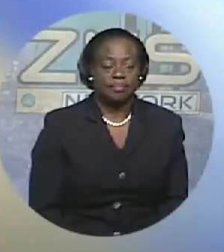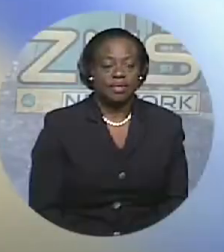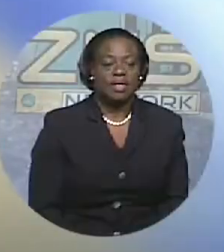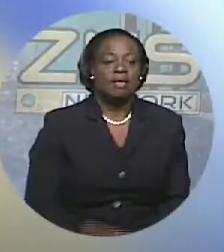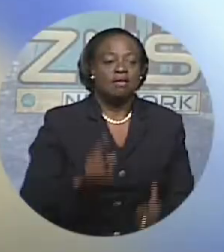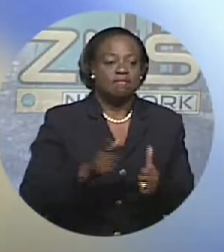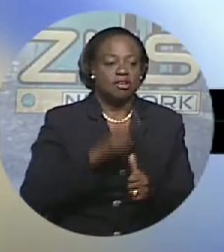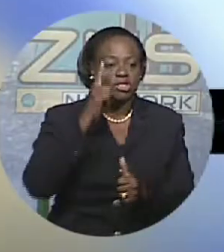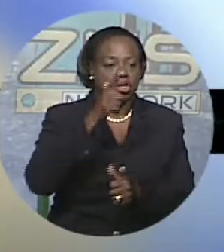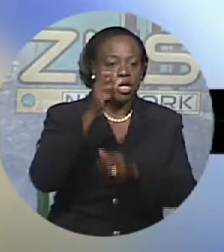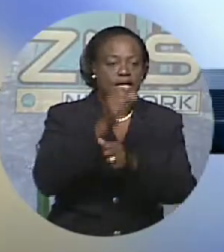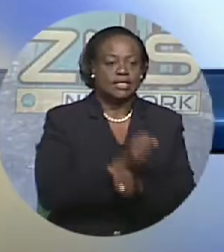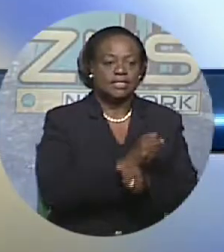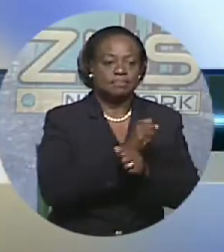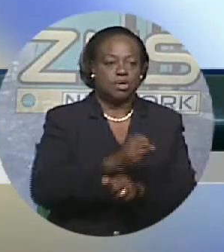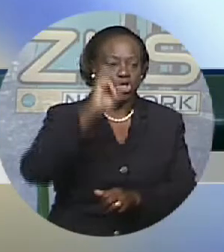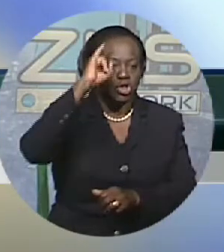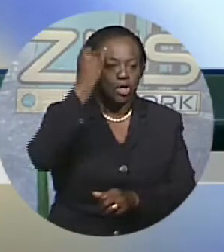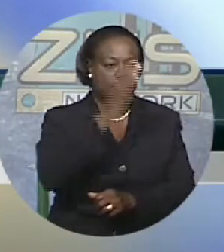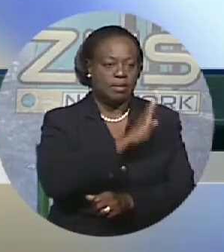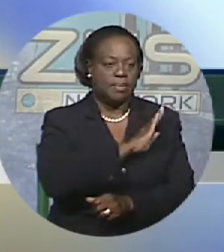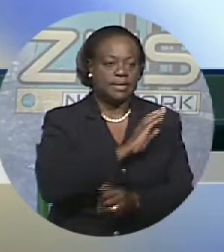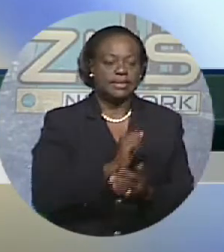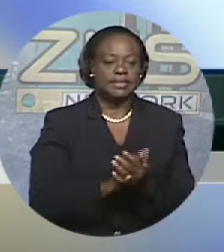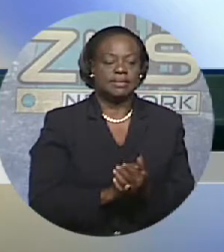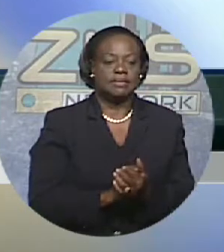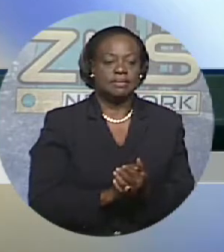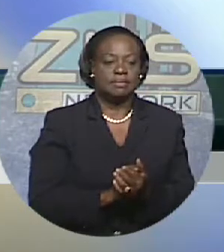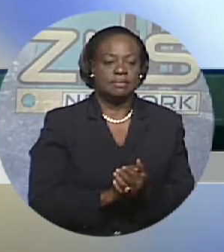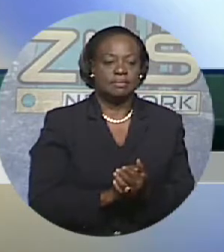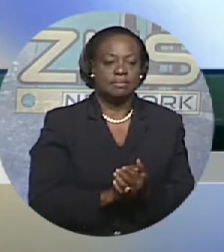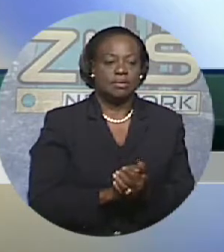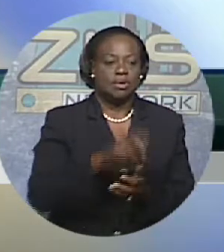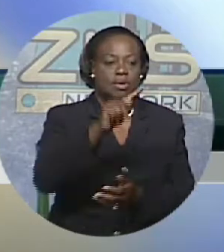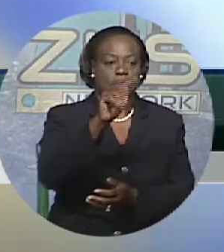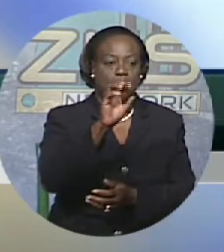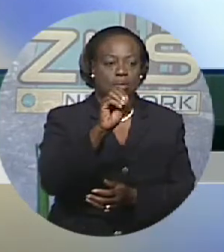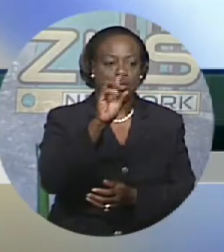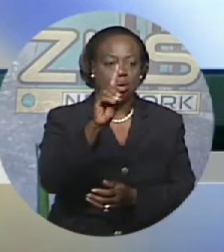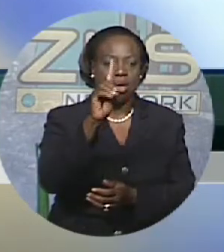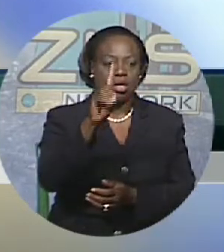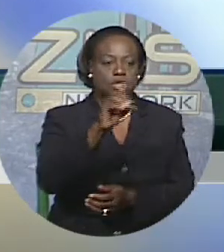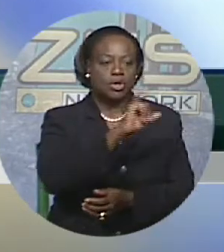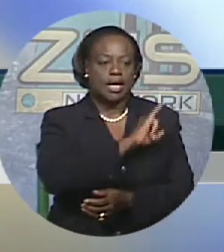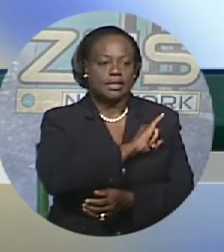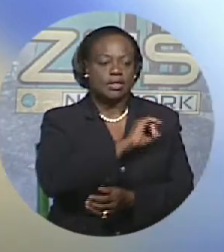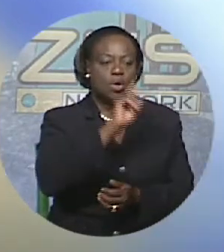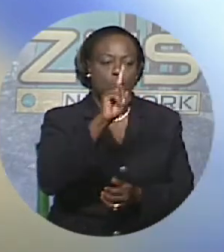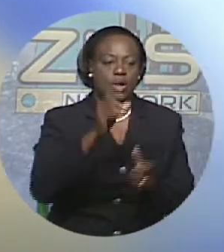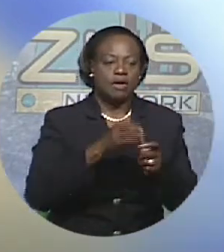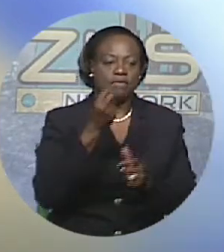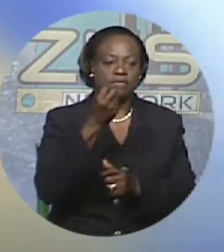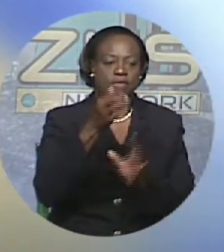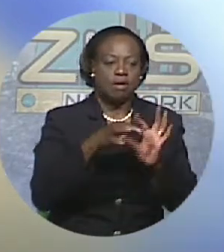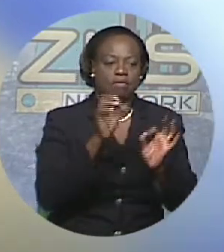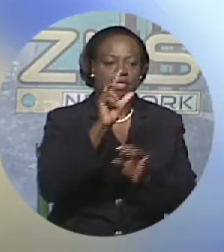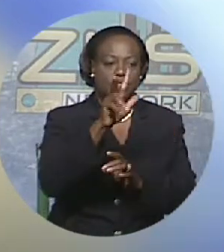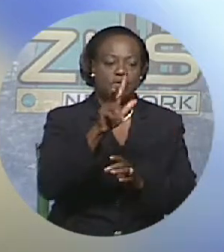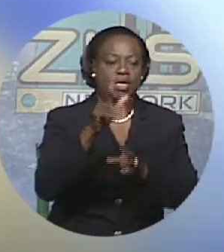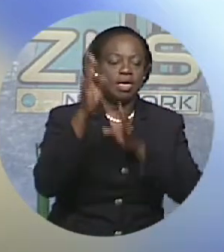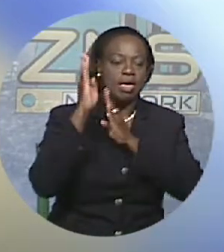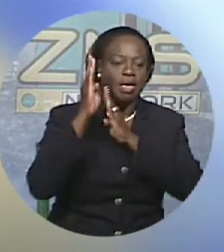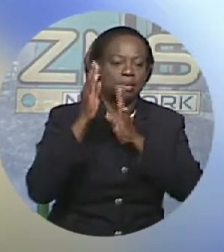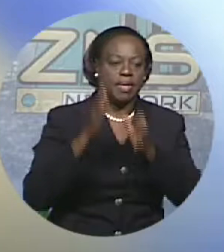This is your first look at sports. I'm Jonathan Benson. Todd Isaacs was one of 3 Bahamians selected over the weekend in the Major League